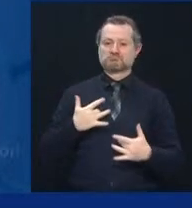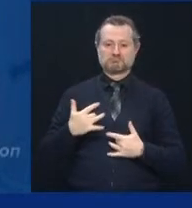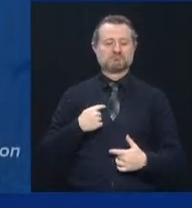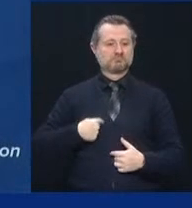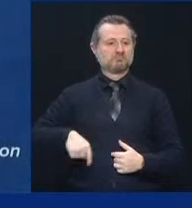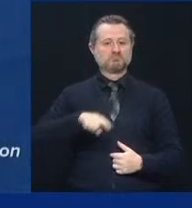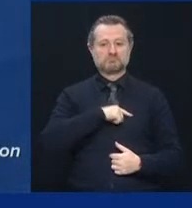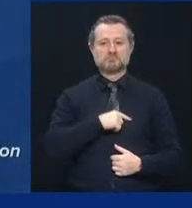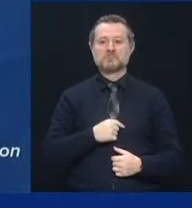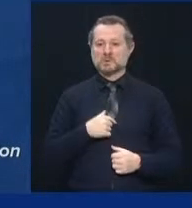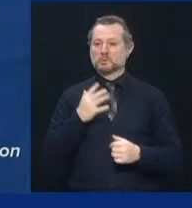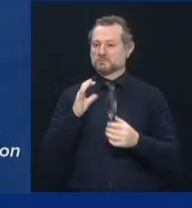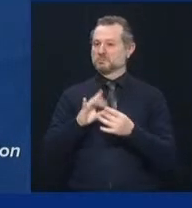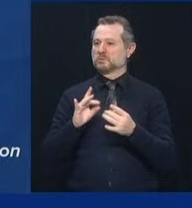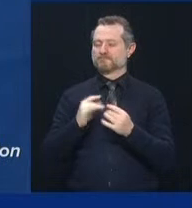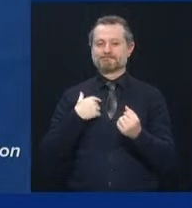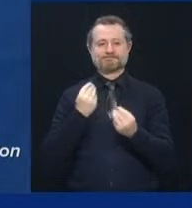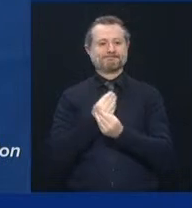mention it in a moment.